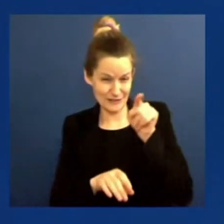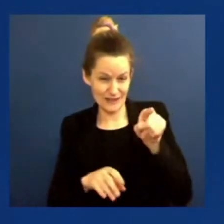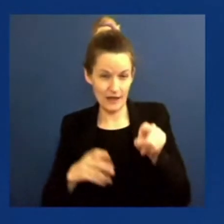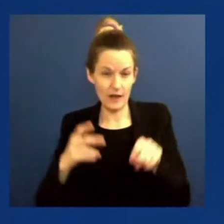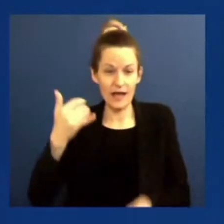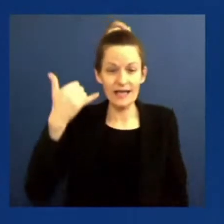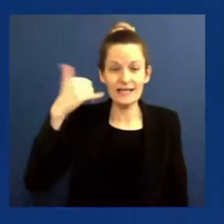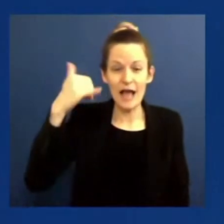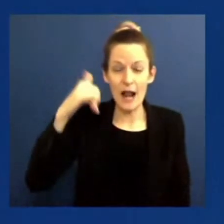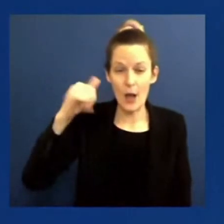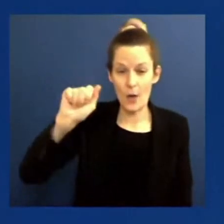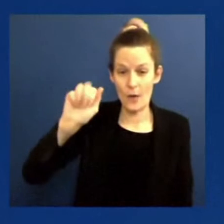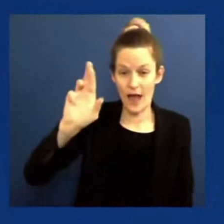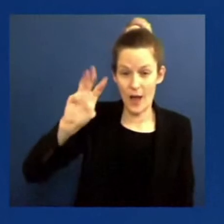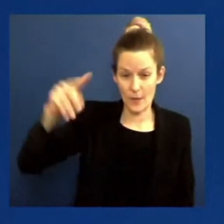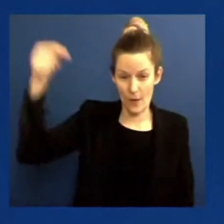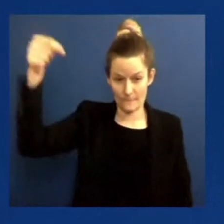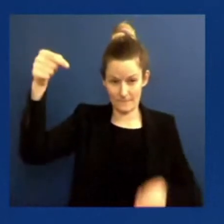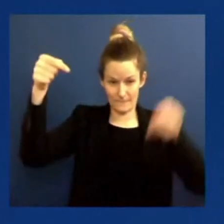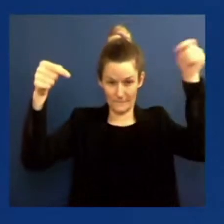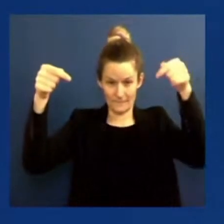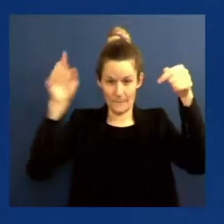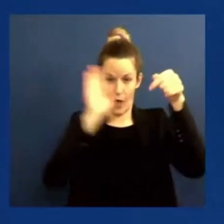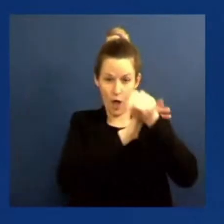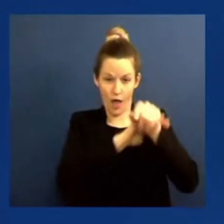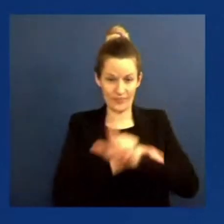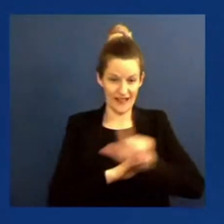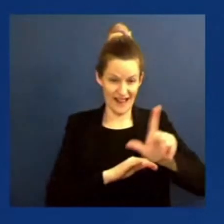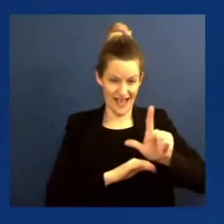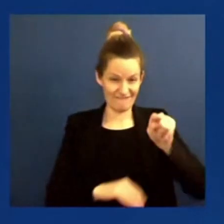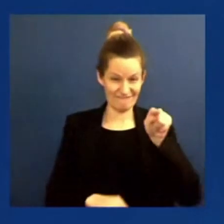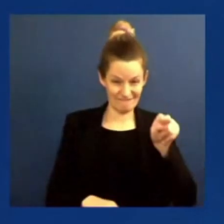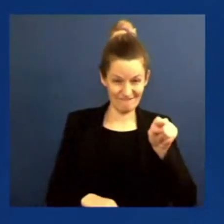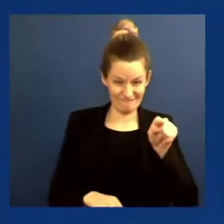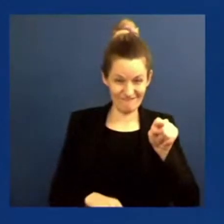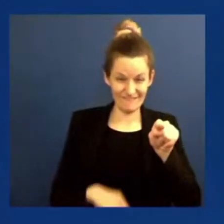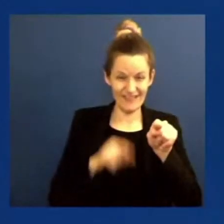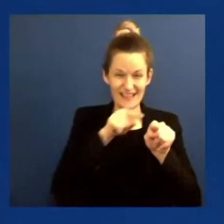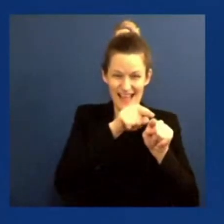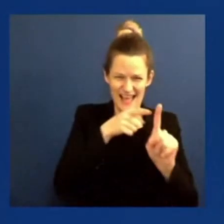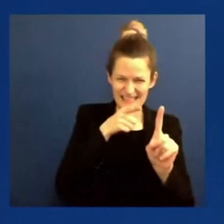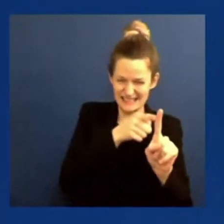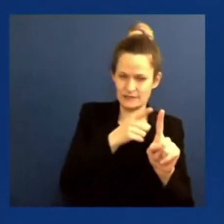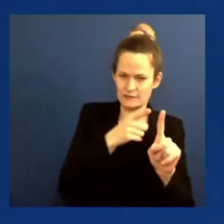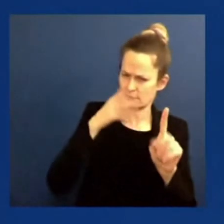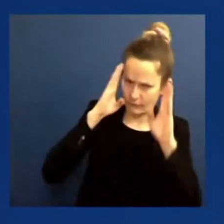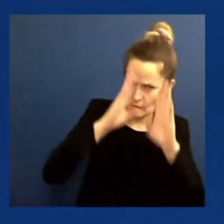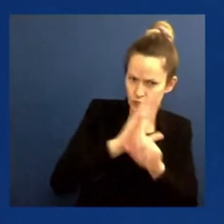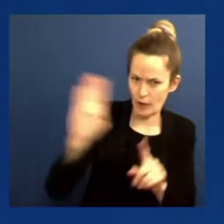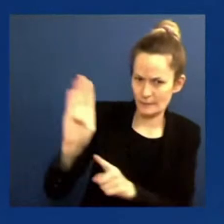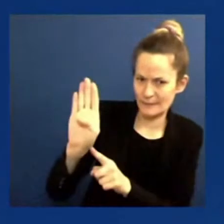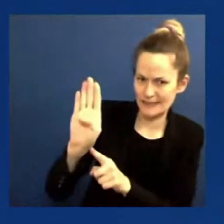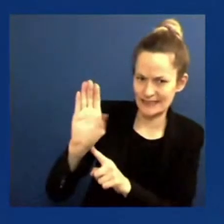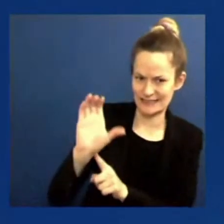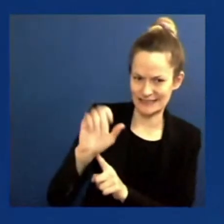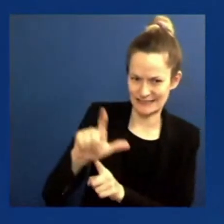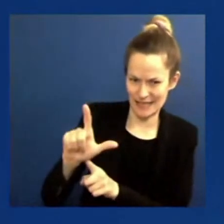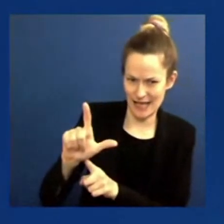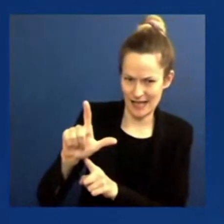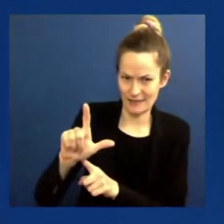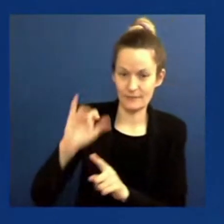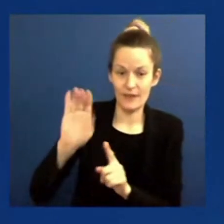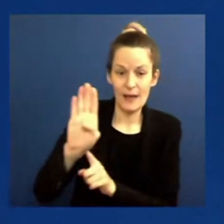They mostly on the surface. And when a virus mutates the way these variants do, it